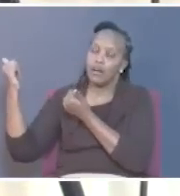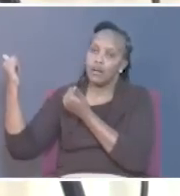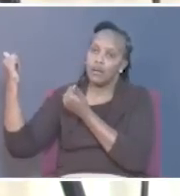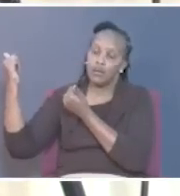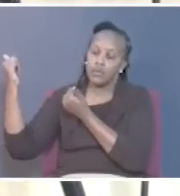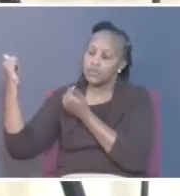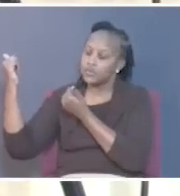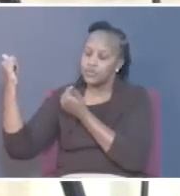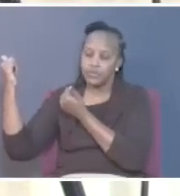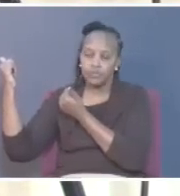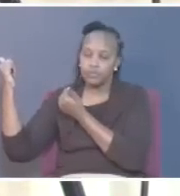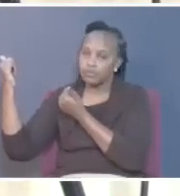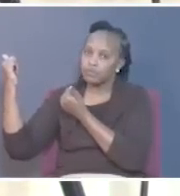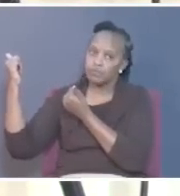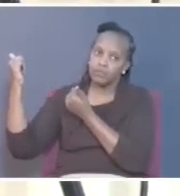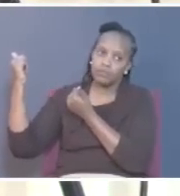wakutegemea